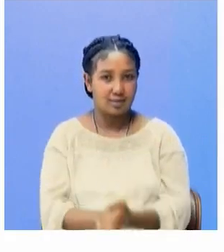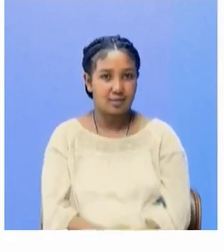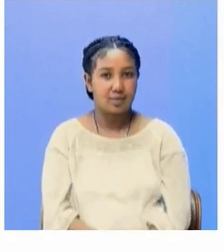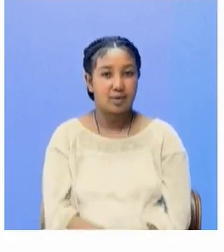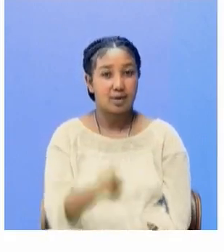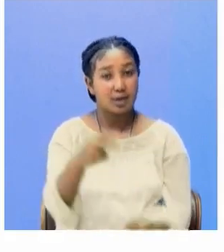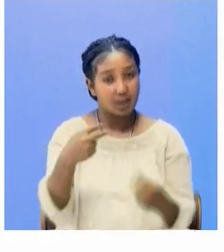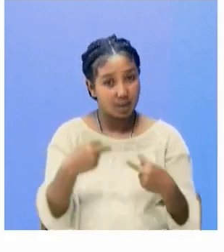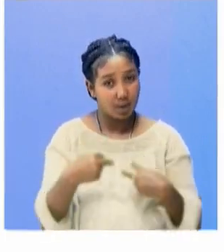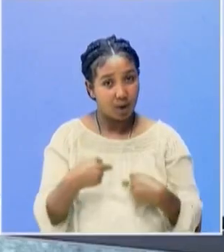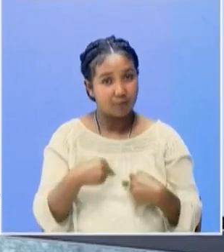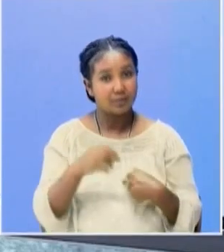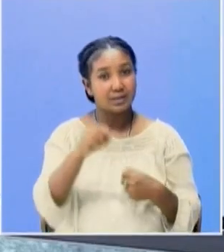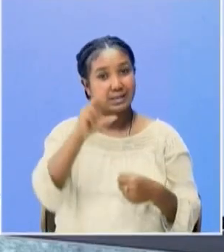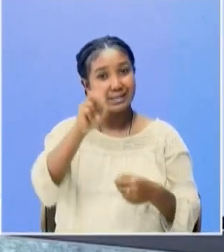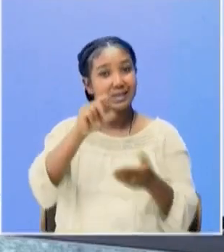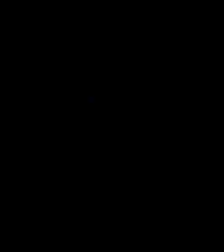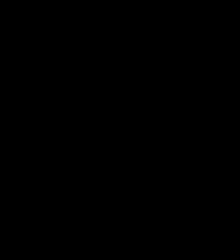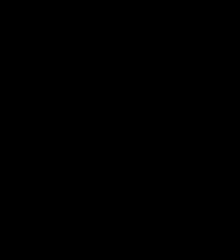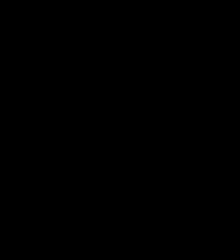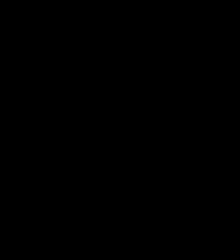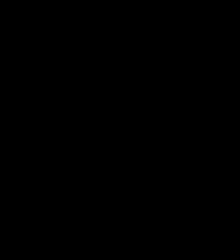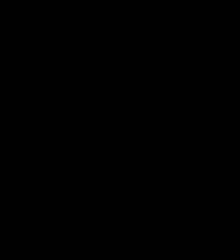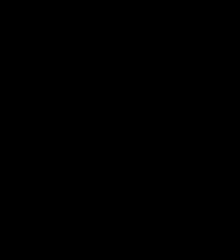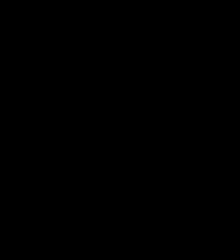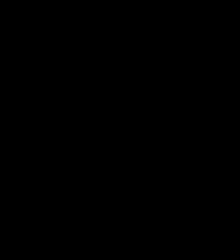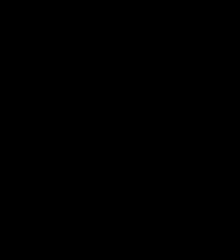you have 30 seconds.